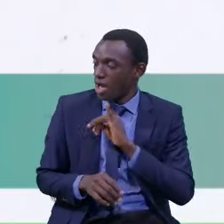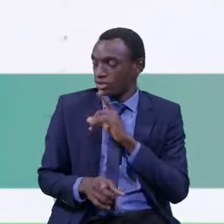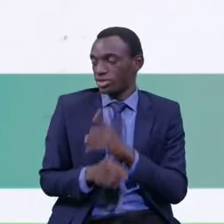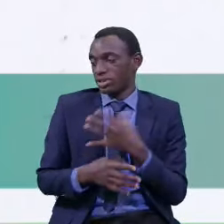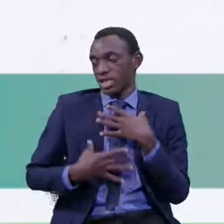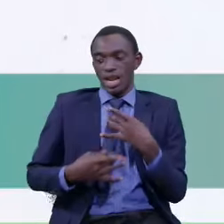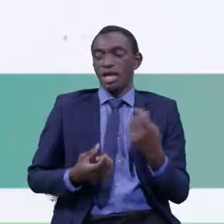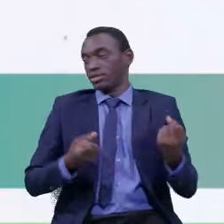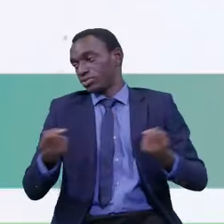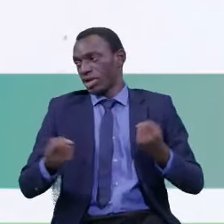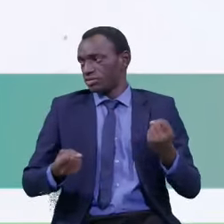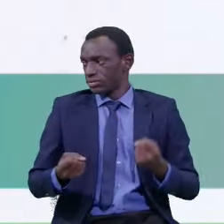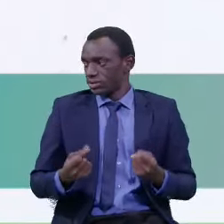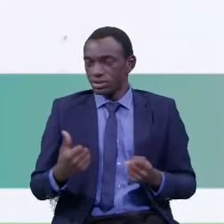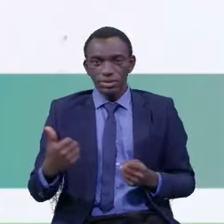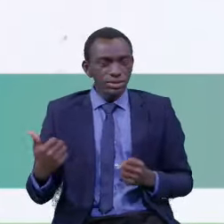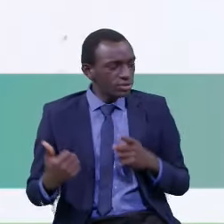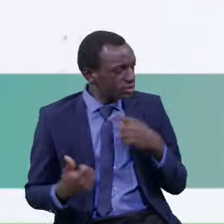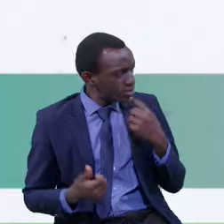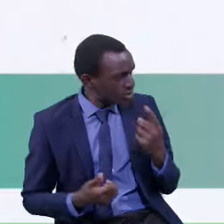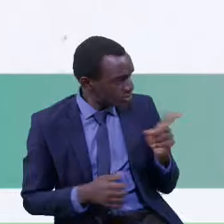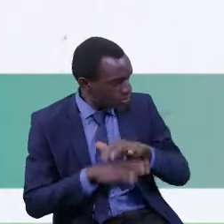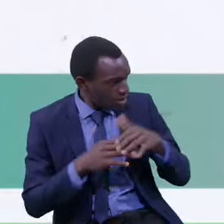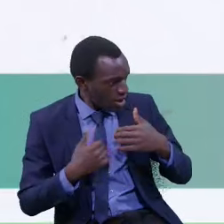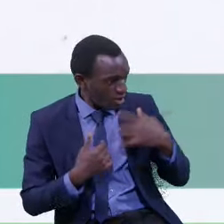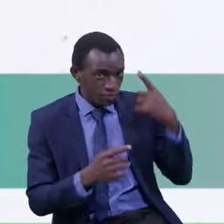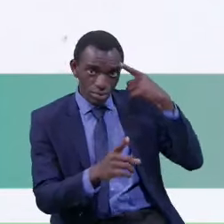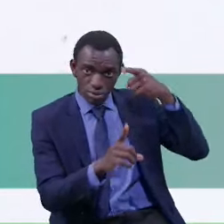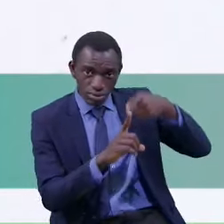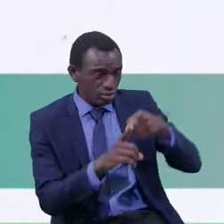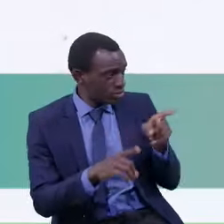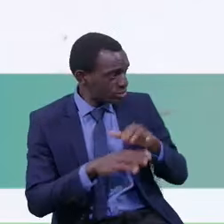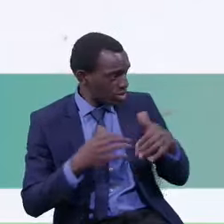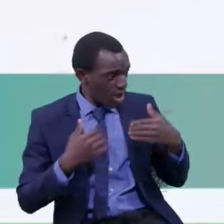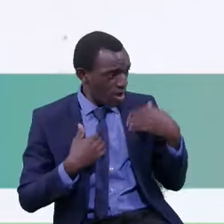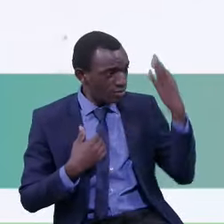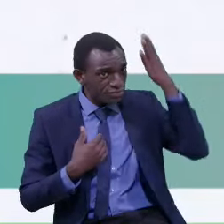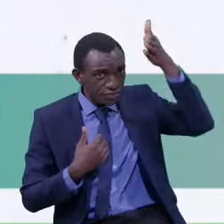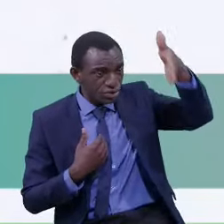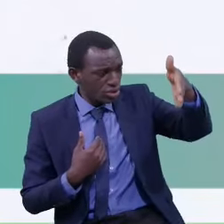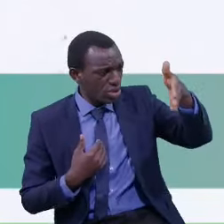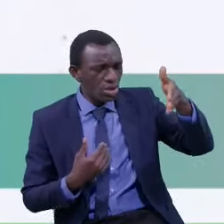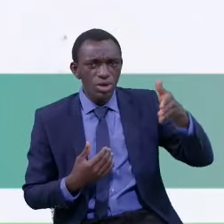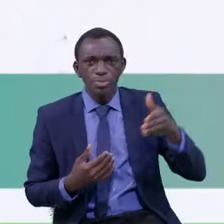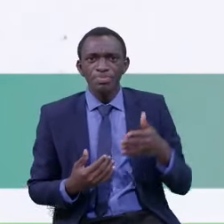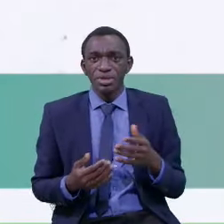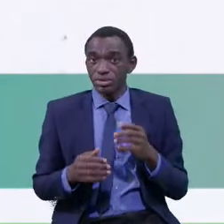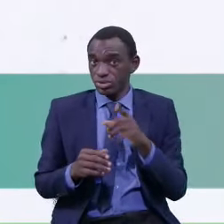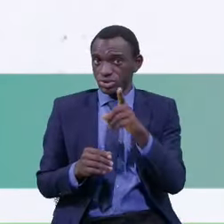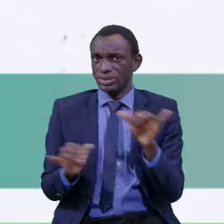goal, doesn't have any destination. Are you like that? You sweat, you